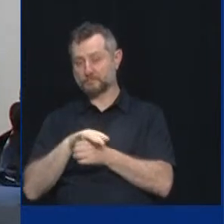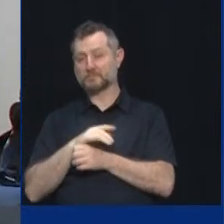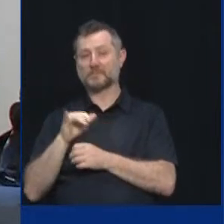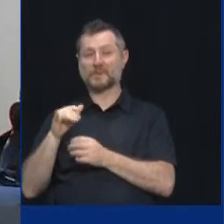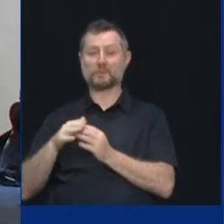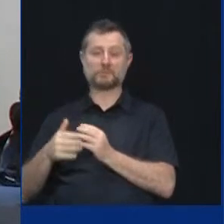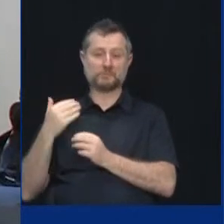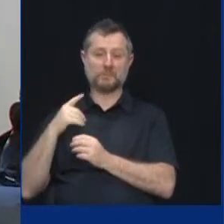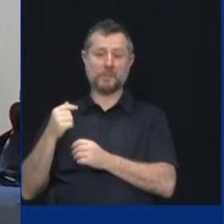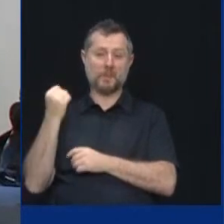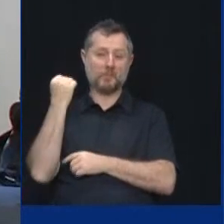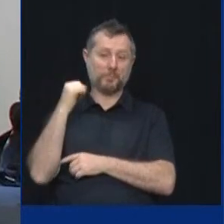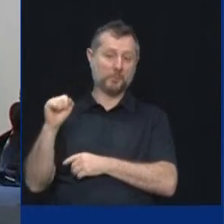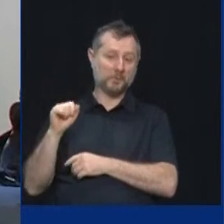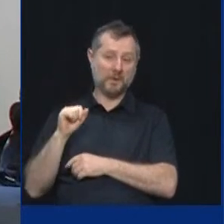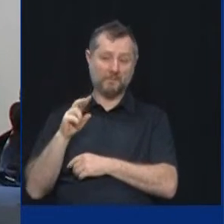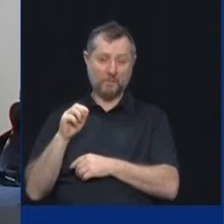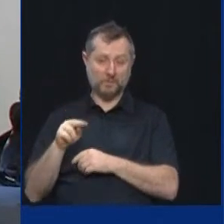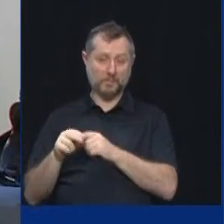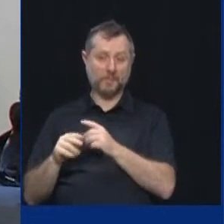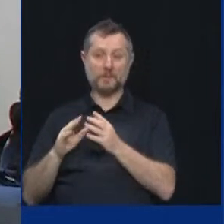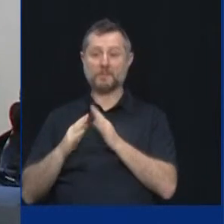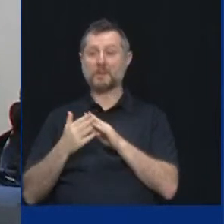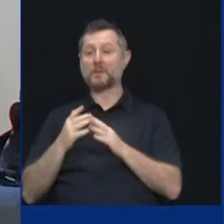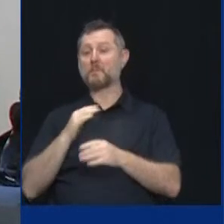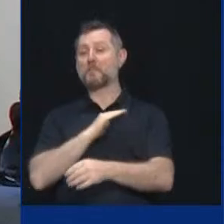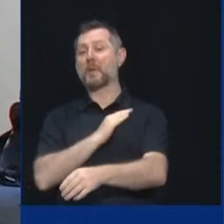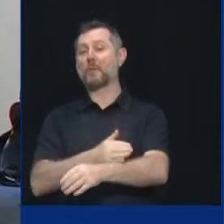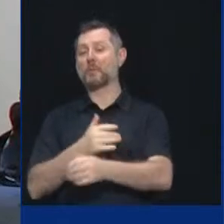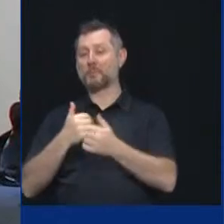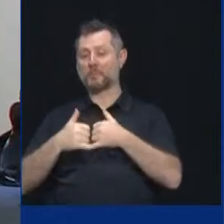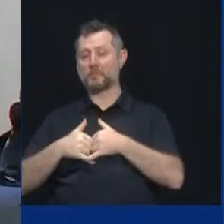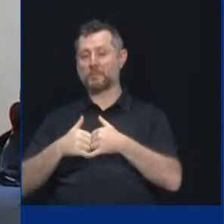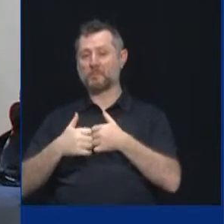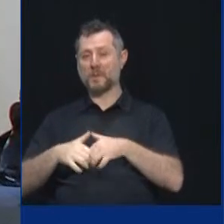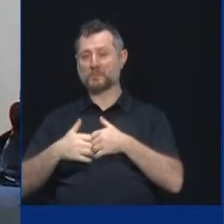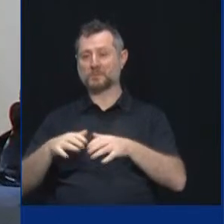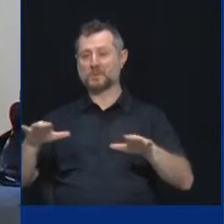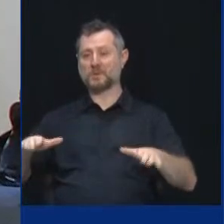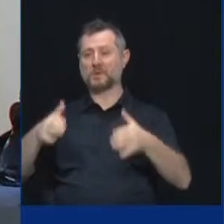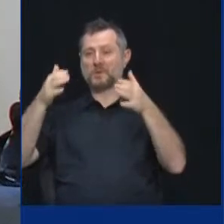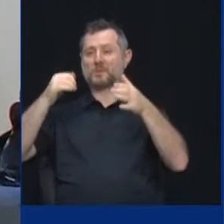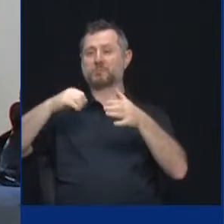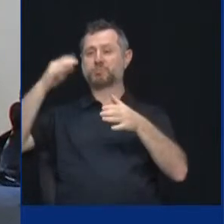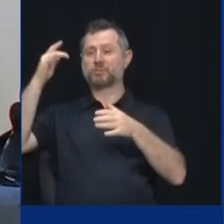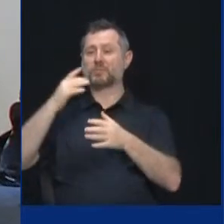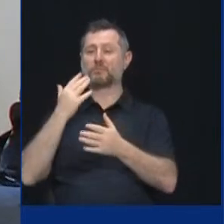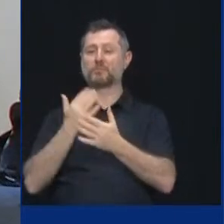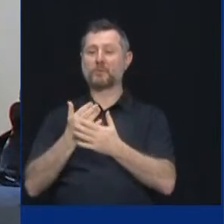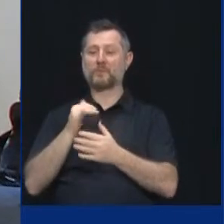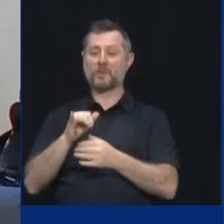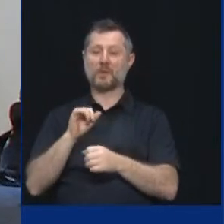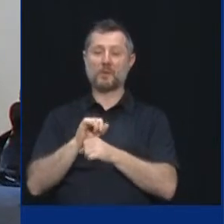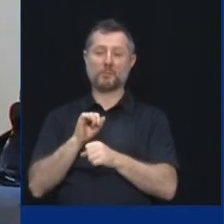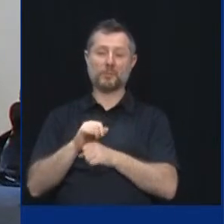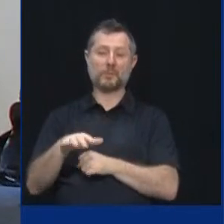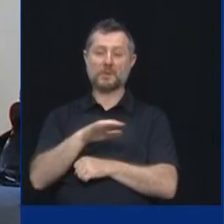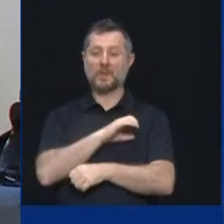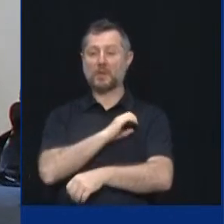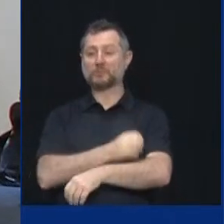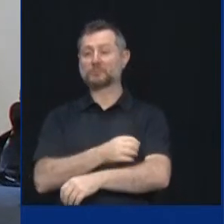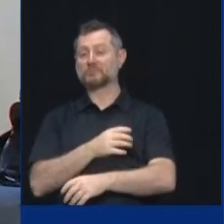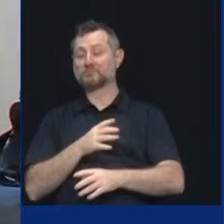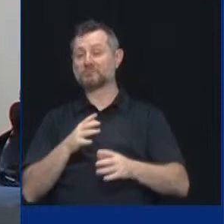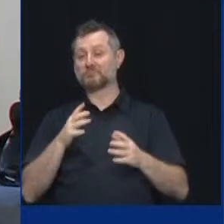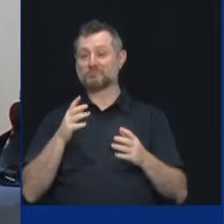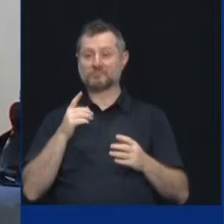were protesting the Greenwich power plant, which is doing the proof of work energy grid that they